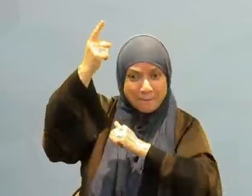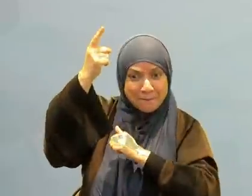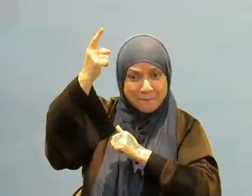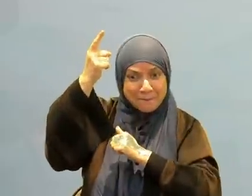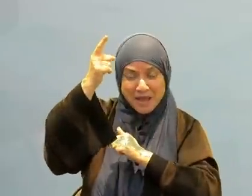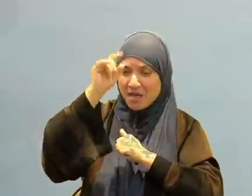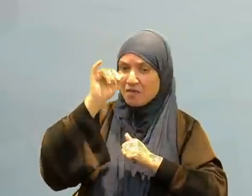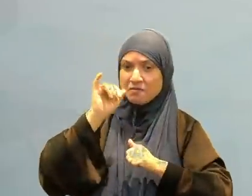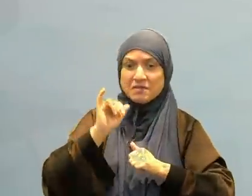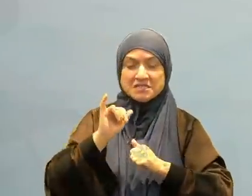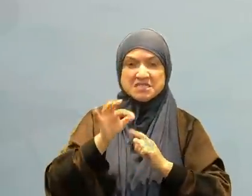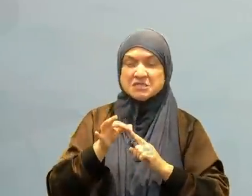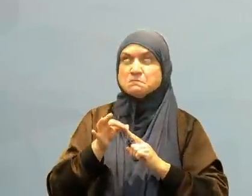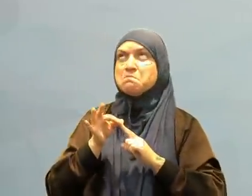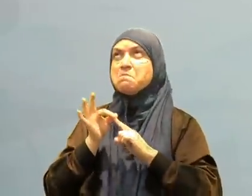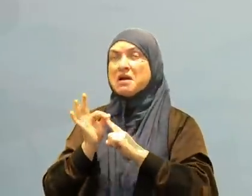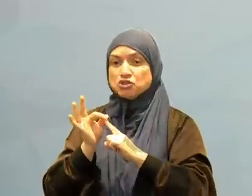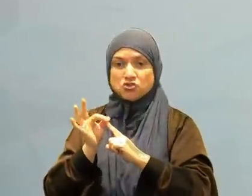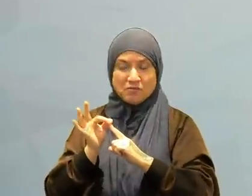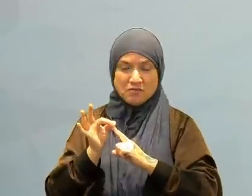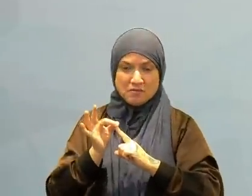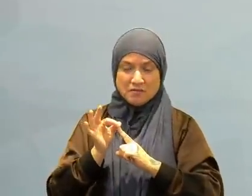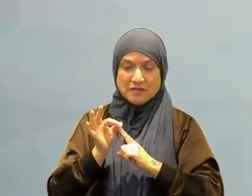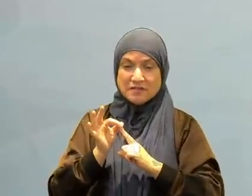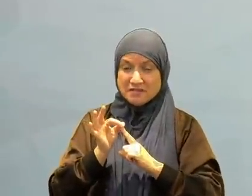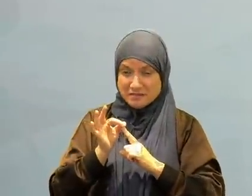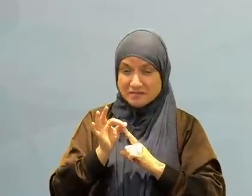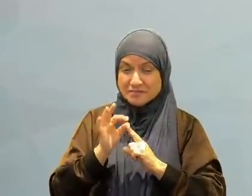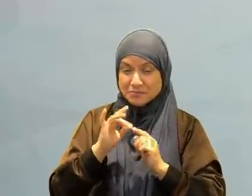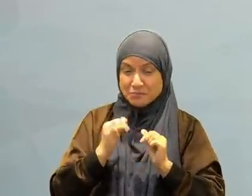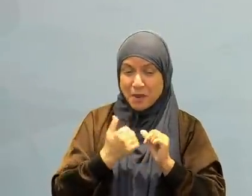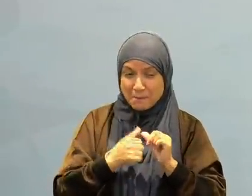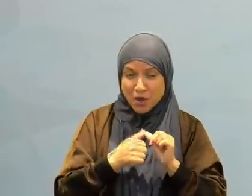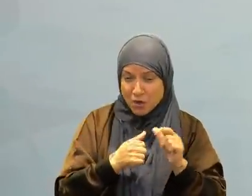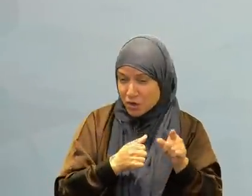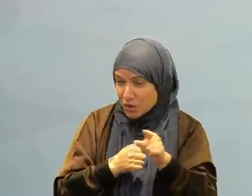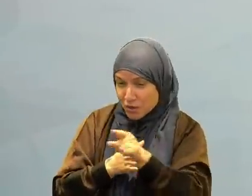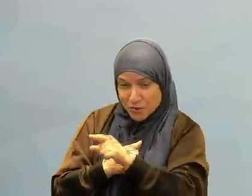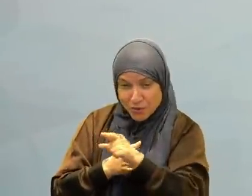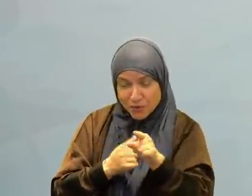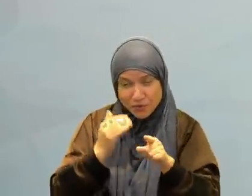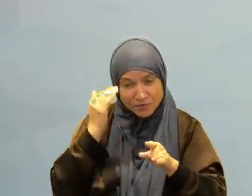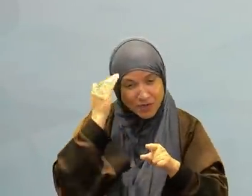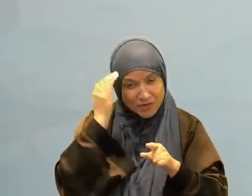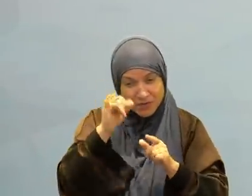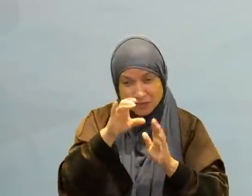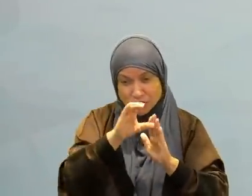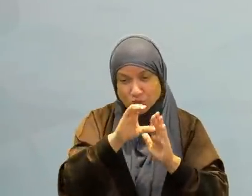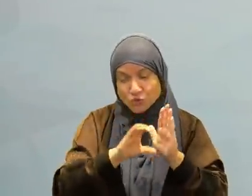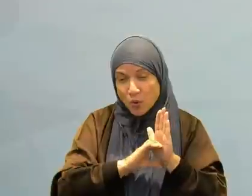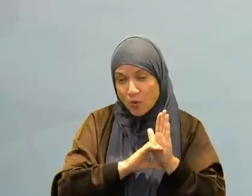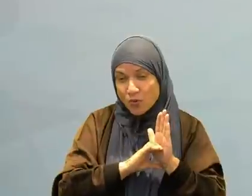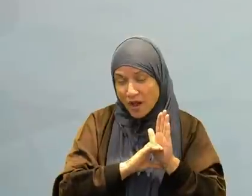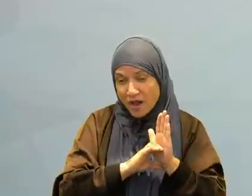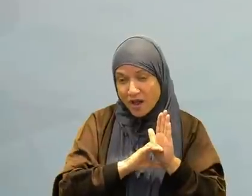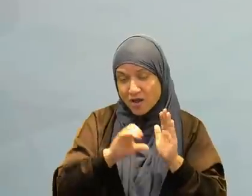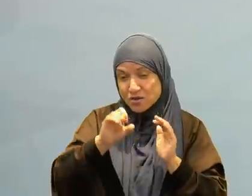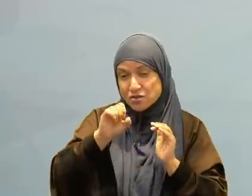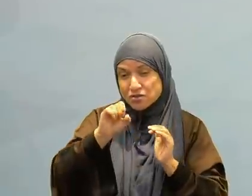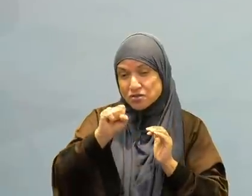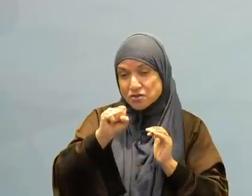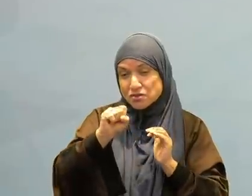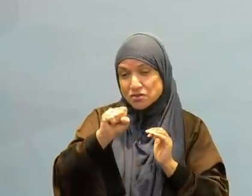scene of a prophet sallallahu alaihi wasallam and all of the prophets praying together in one